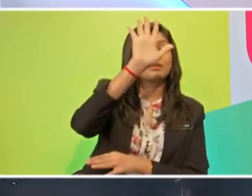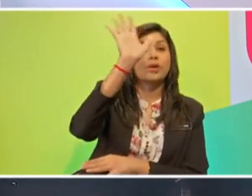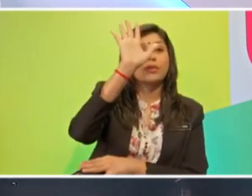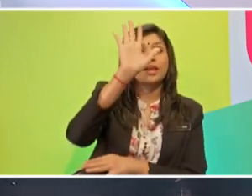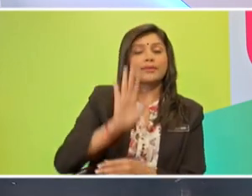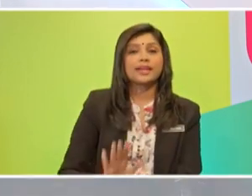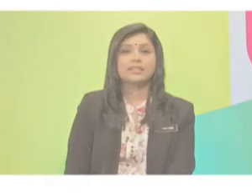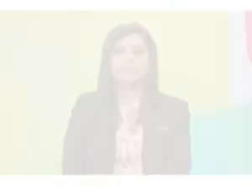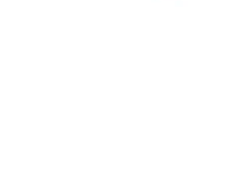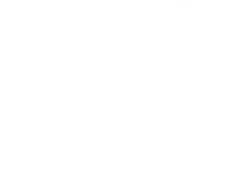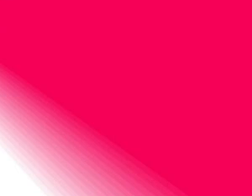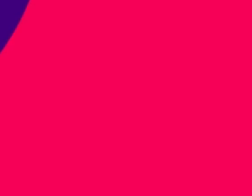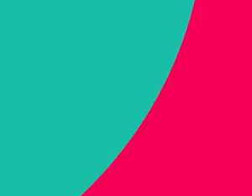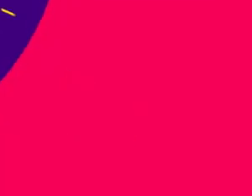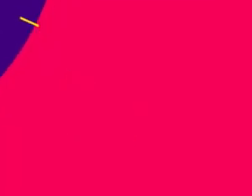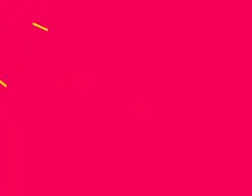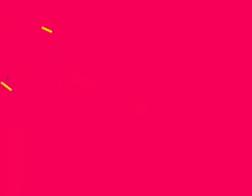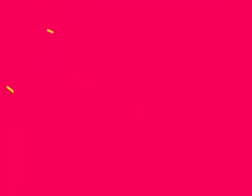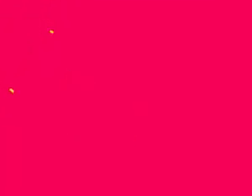Teacher?